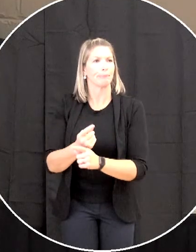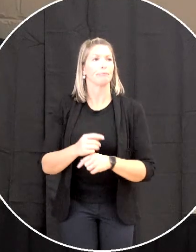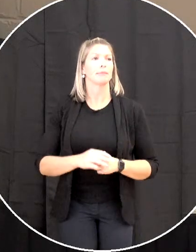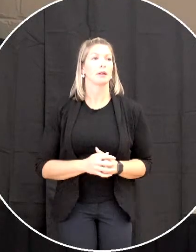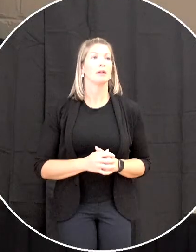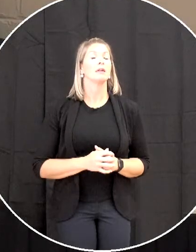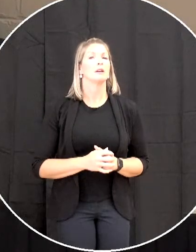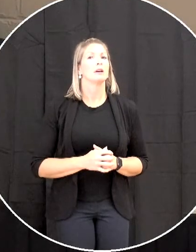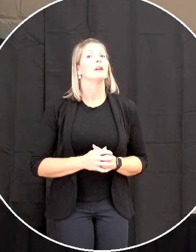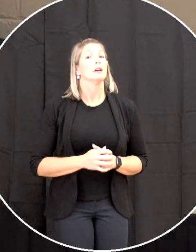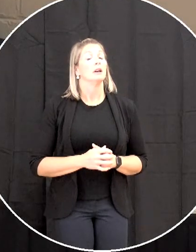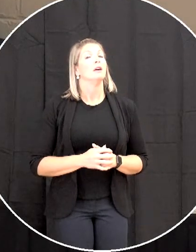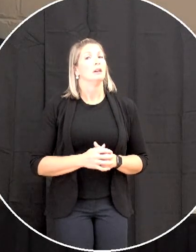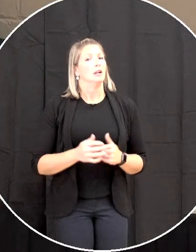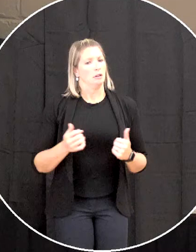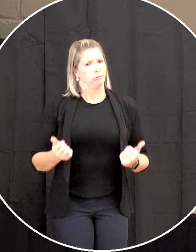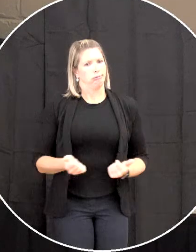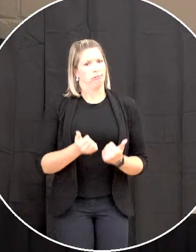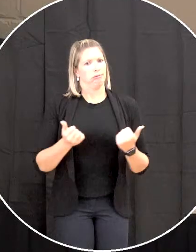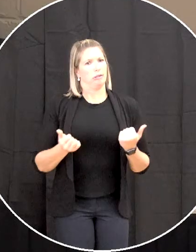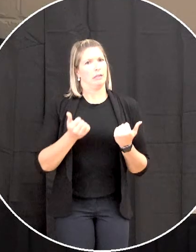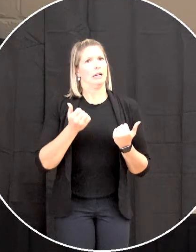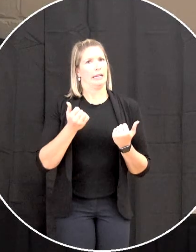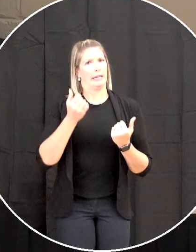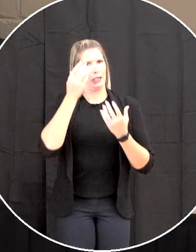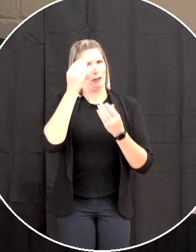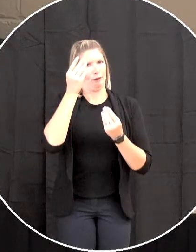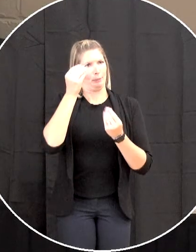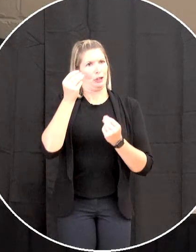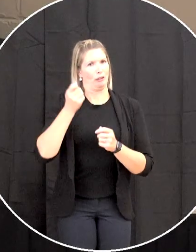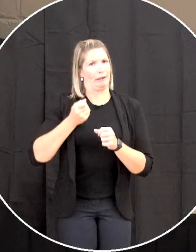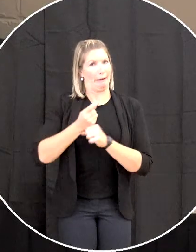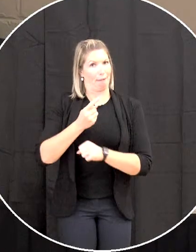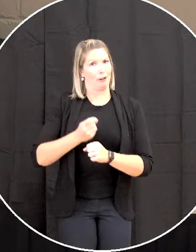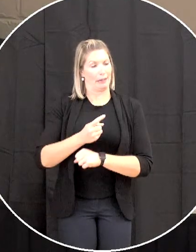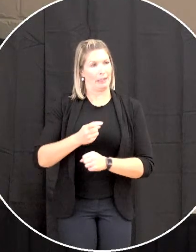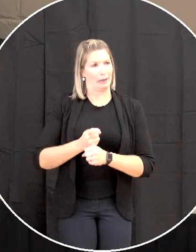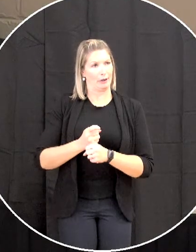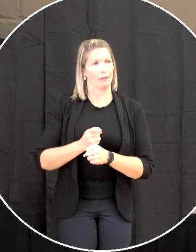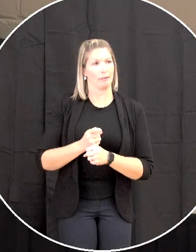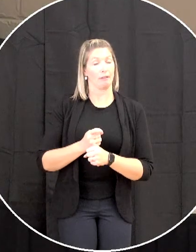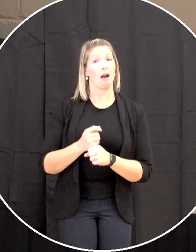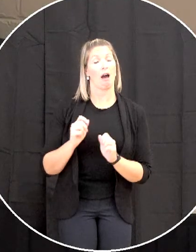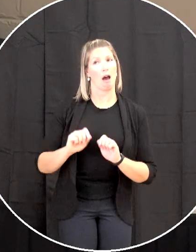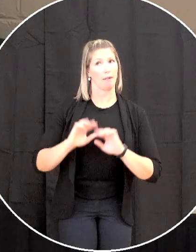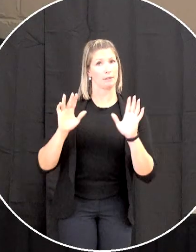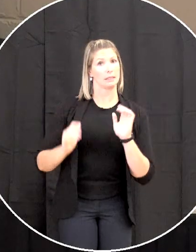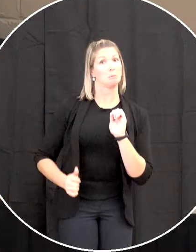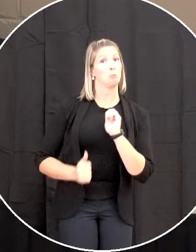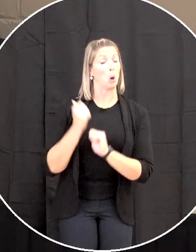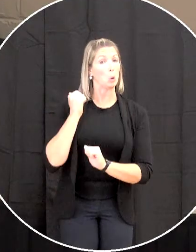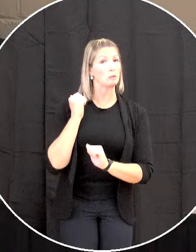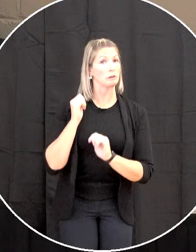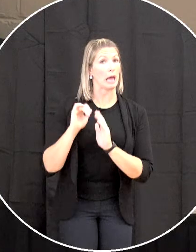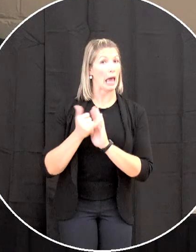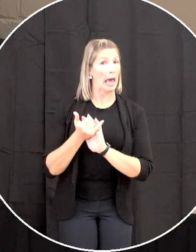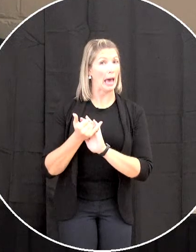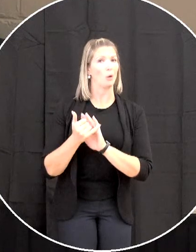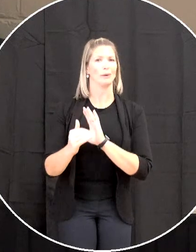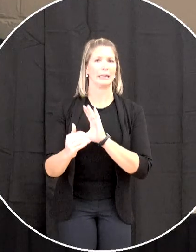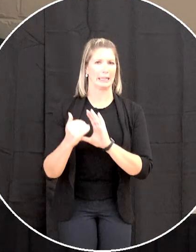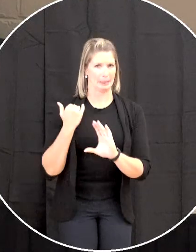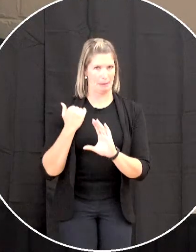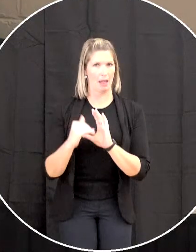lots of communication on an annual basis. Most of obviously in this world comes through email and those bases. So, some is